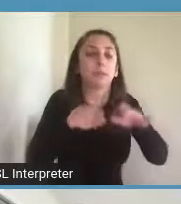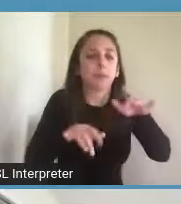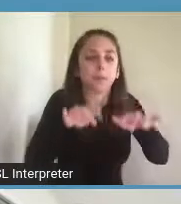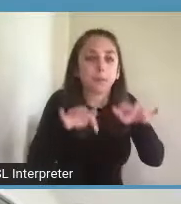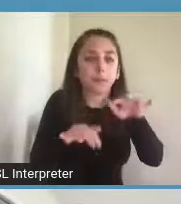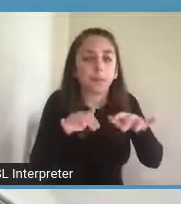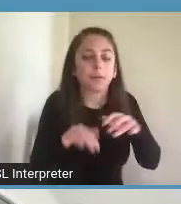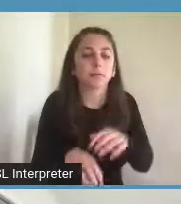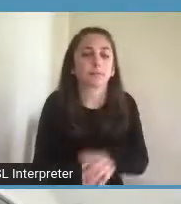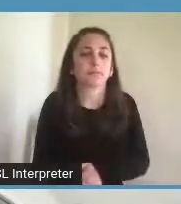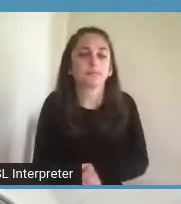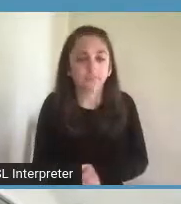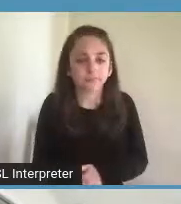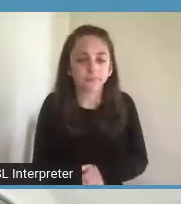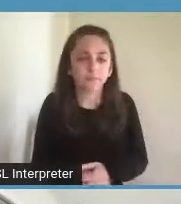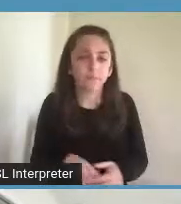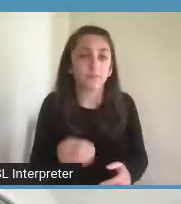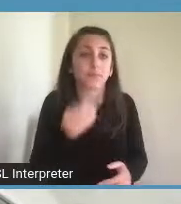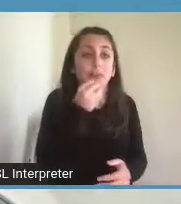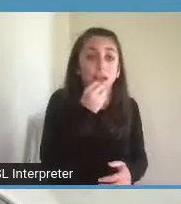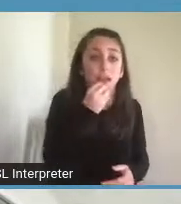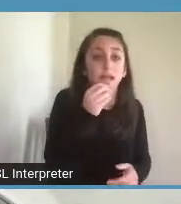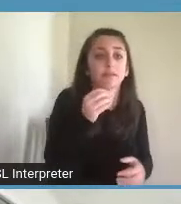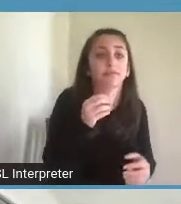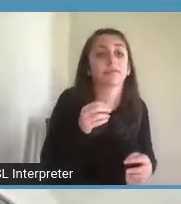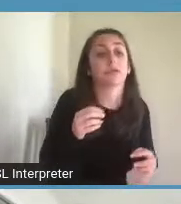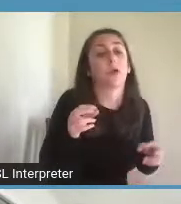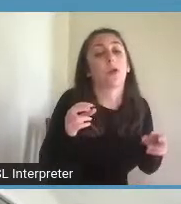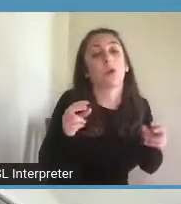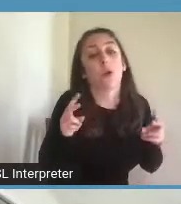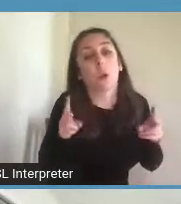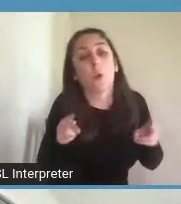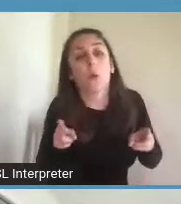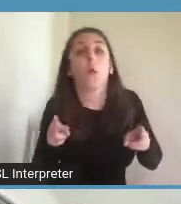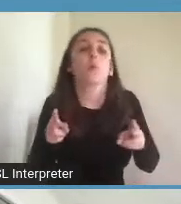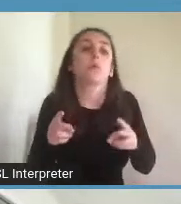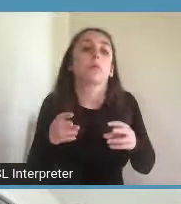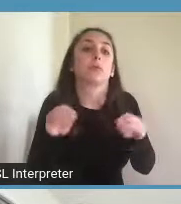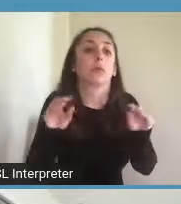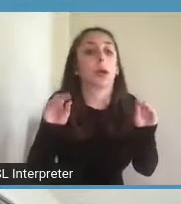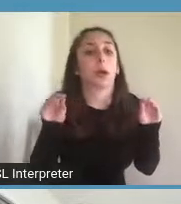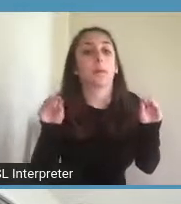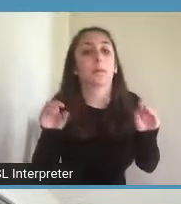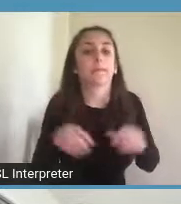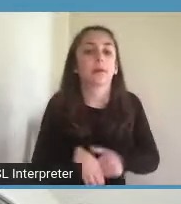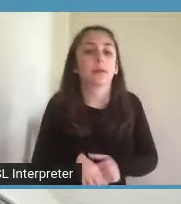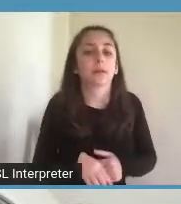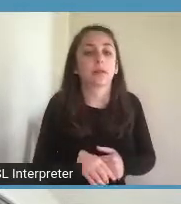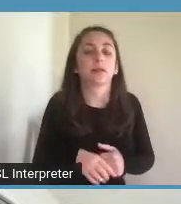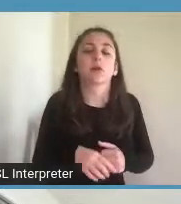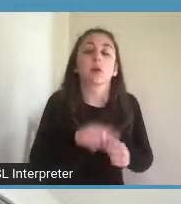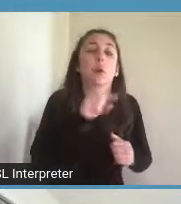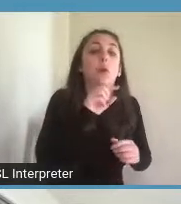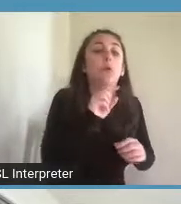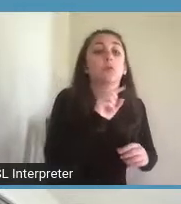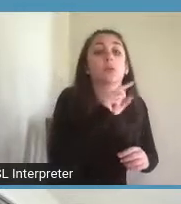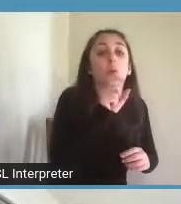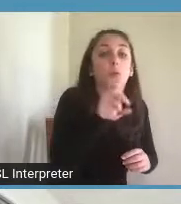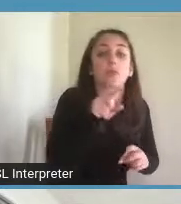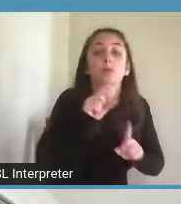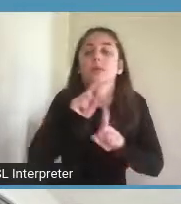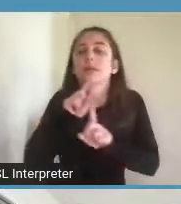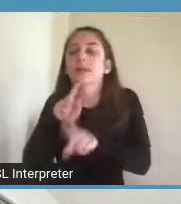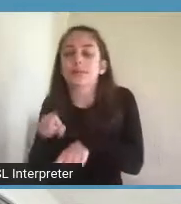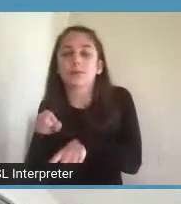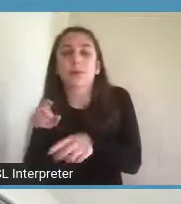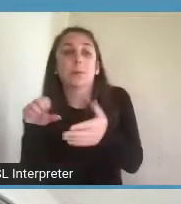eat, crabs and crustaceans and not fish. So literally putting the question and the answer on your page can help you rank for when